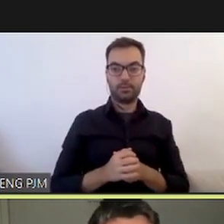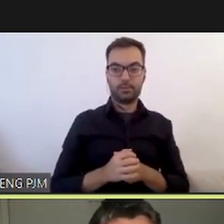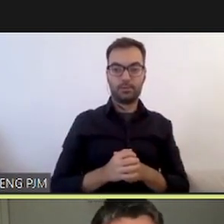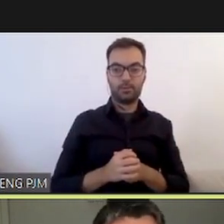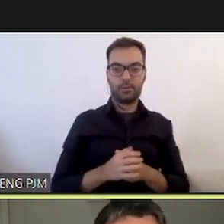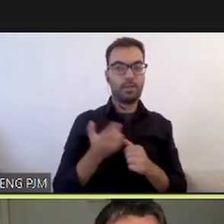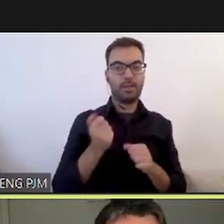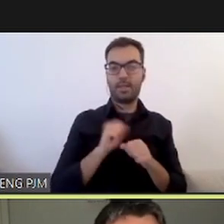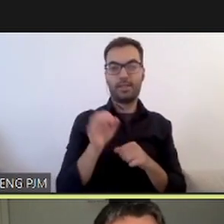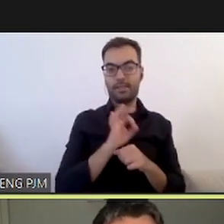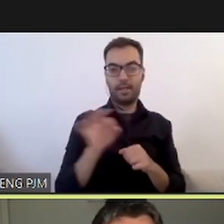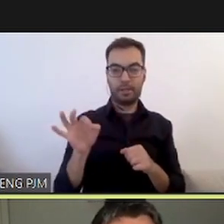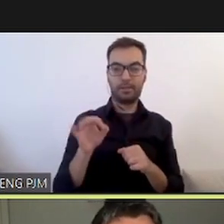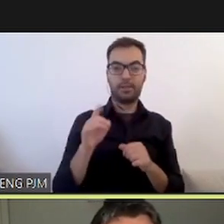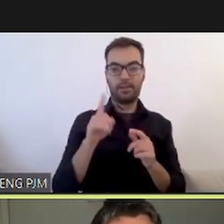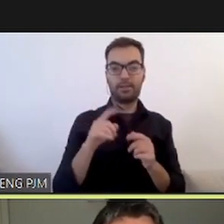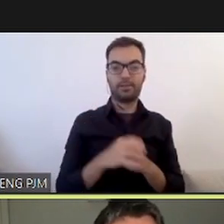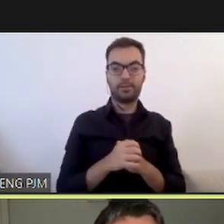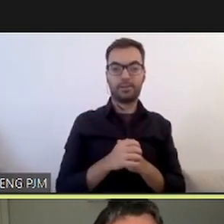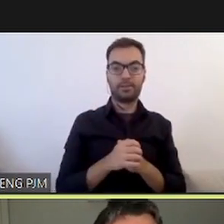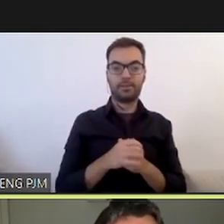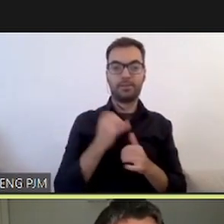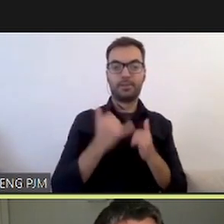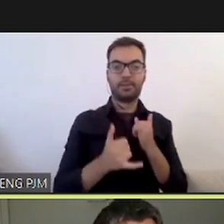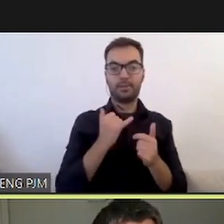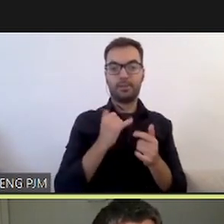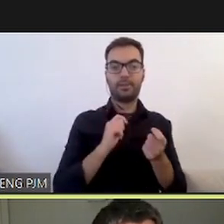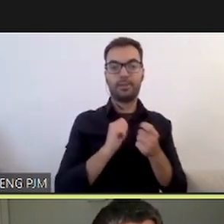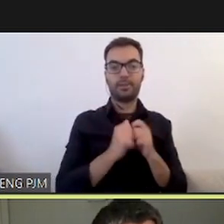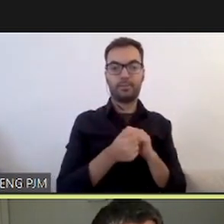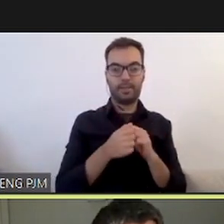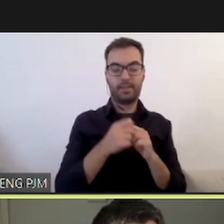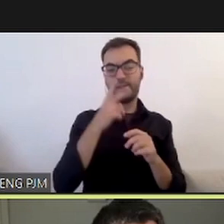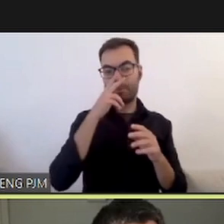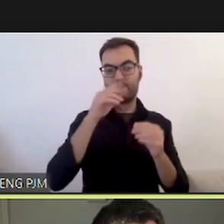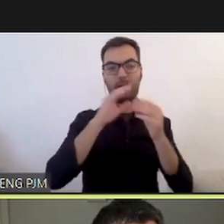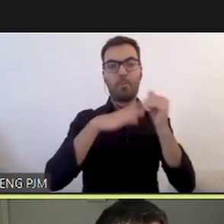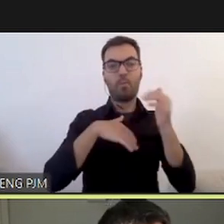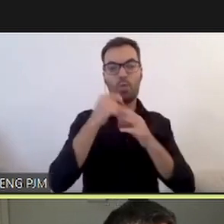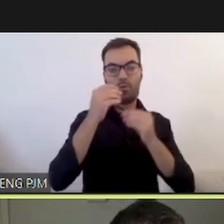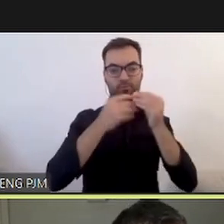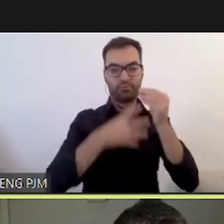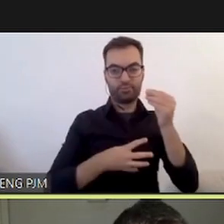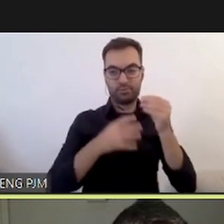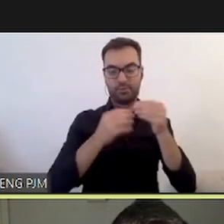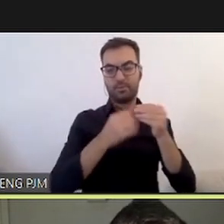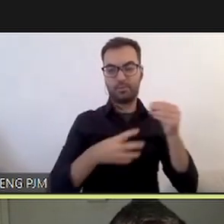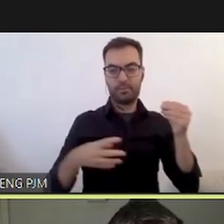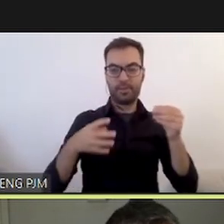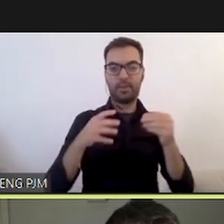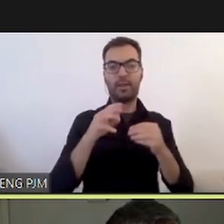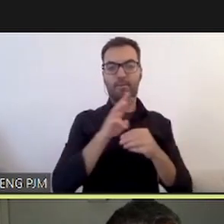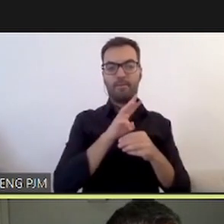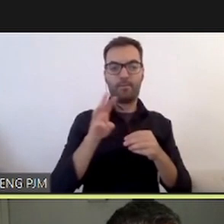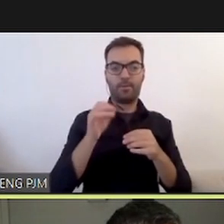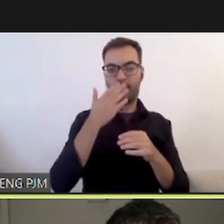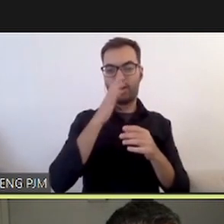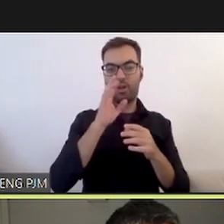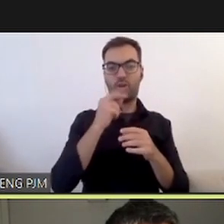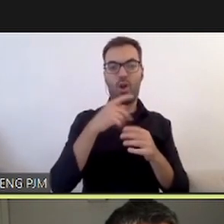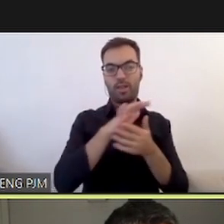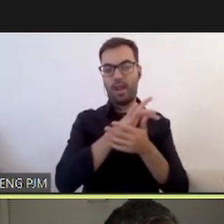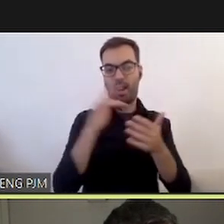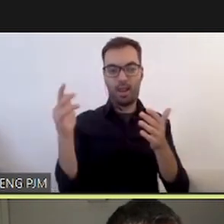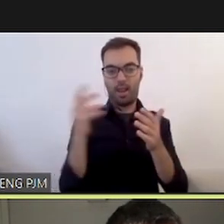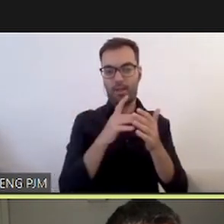not ideal, but if we jump into the structure, we can see